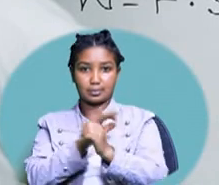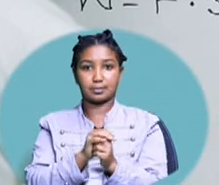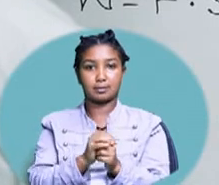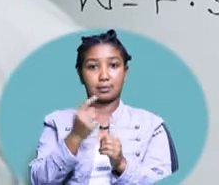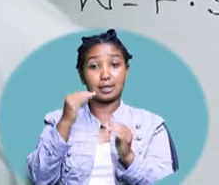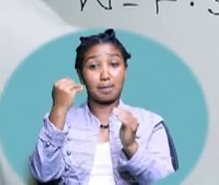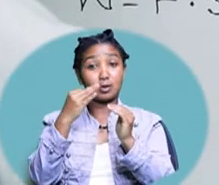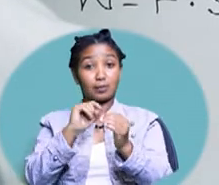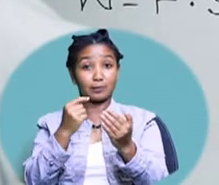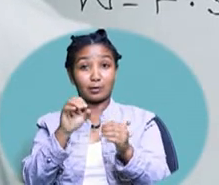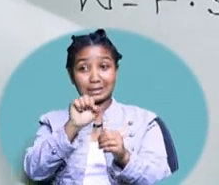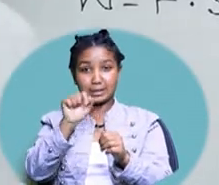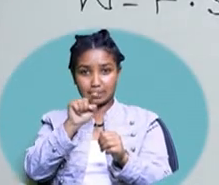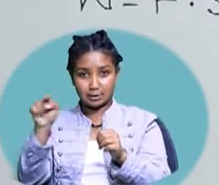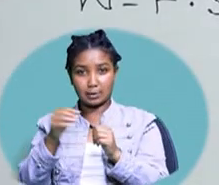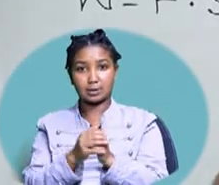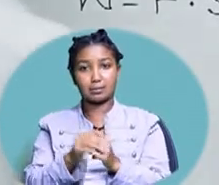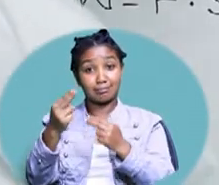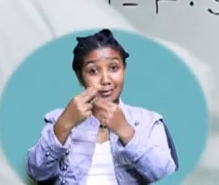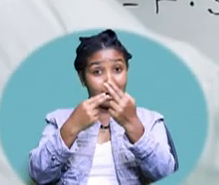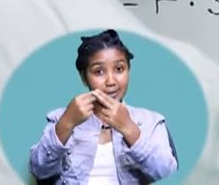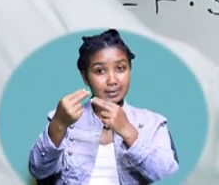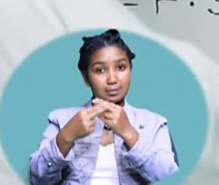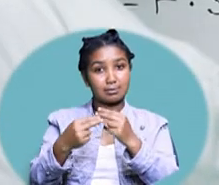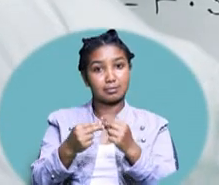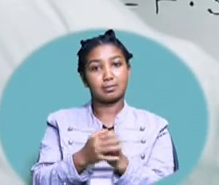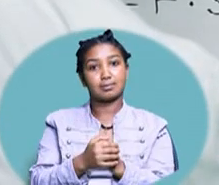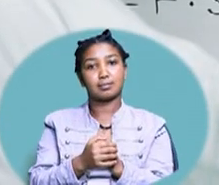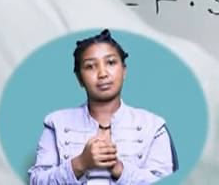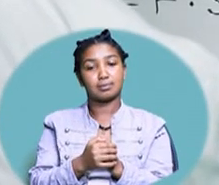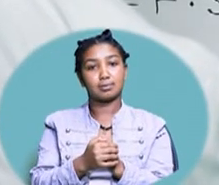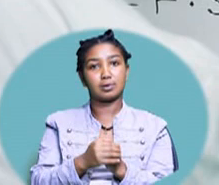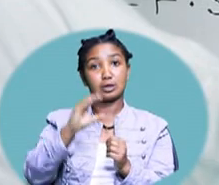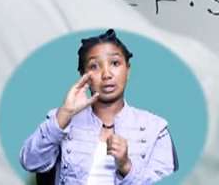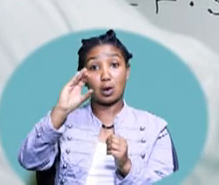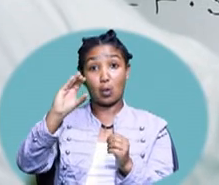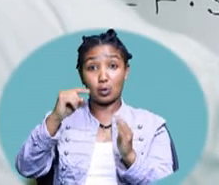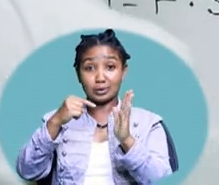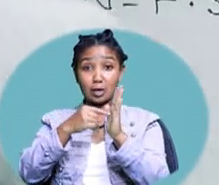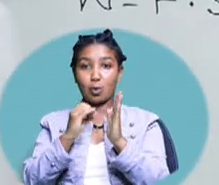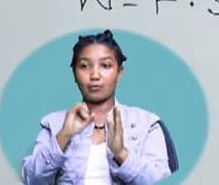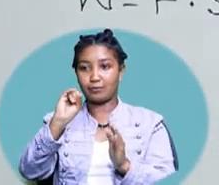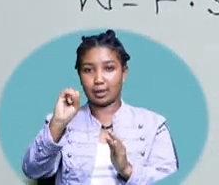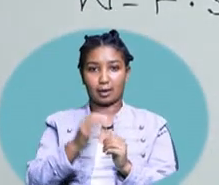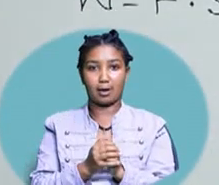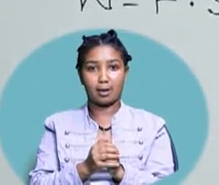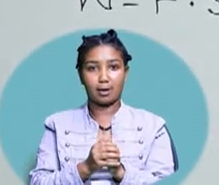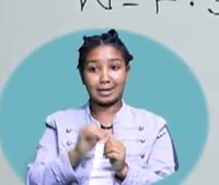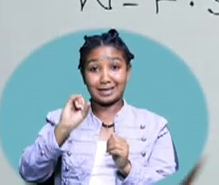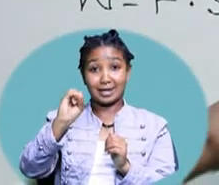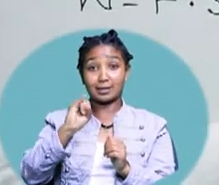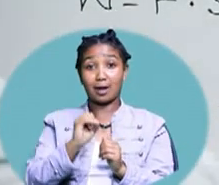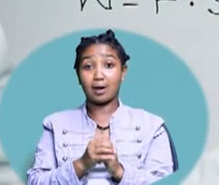the magnitude of displacement times the cosine of theta, where